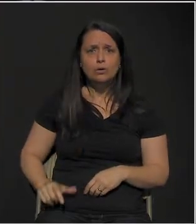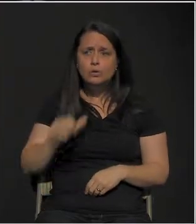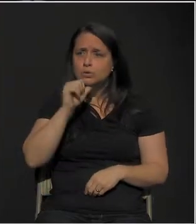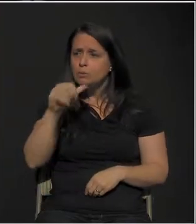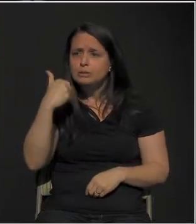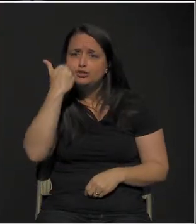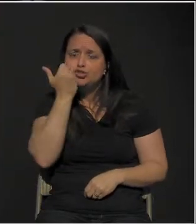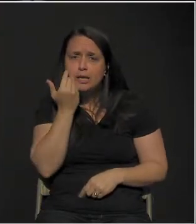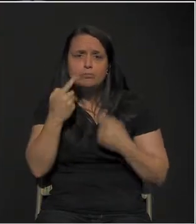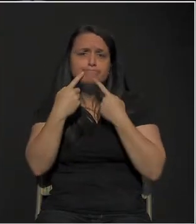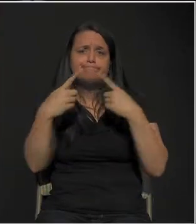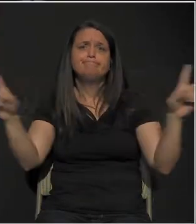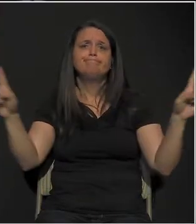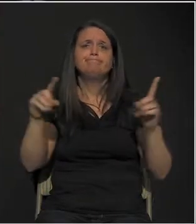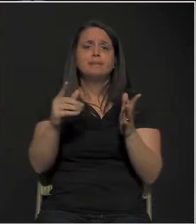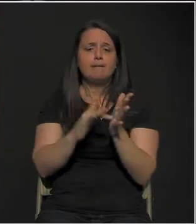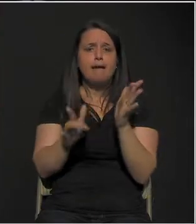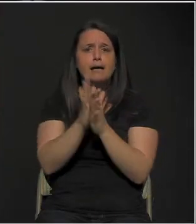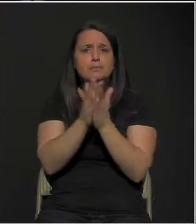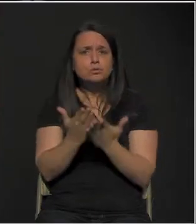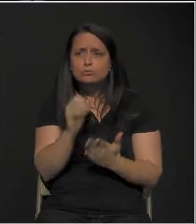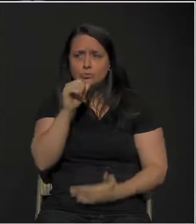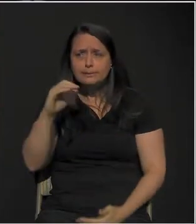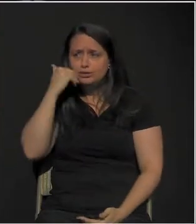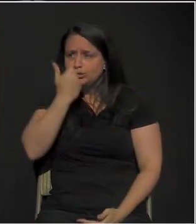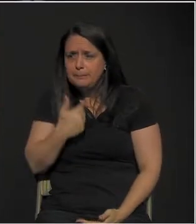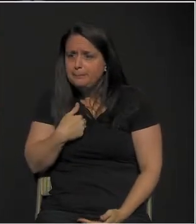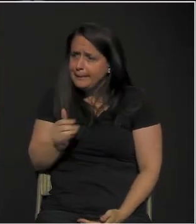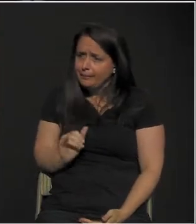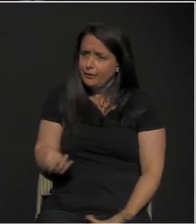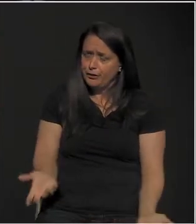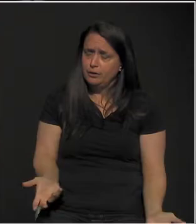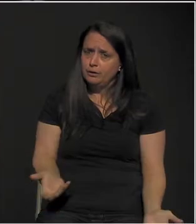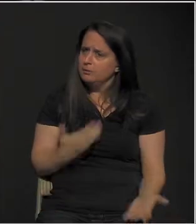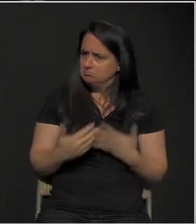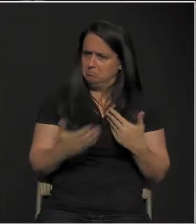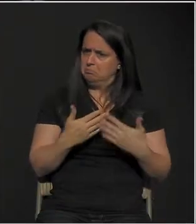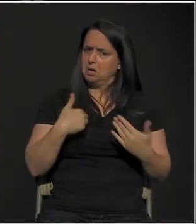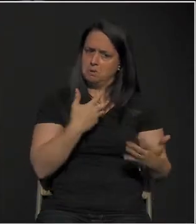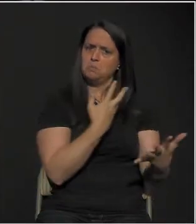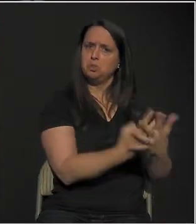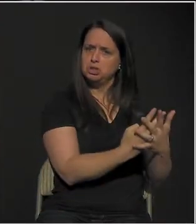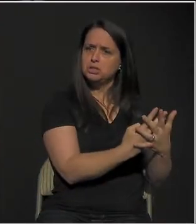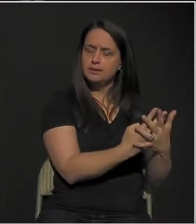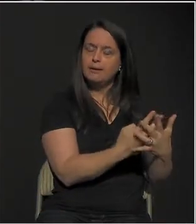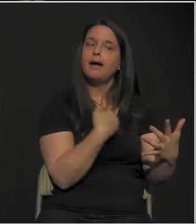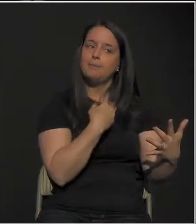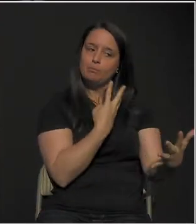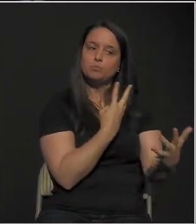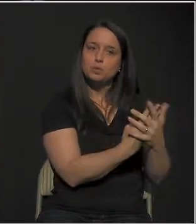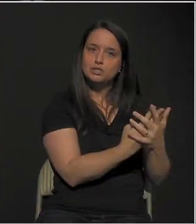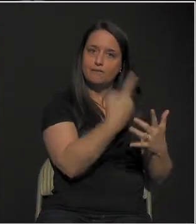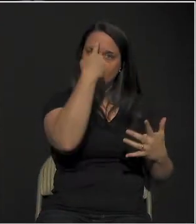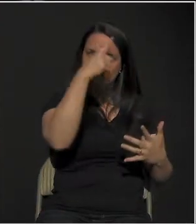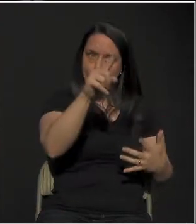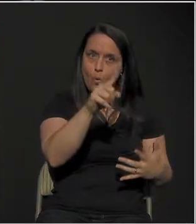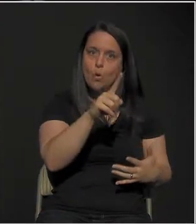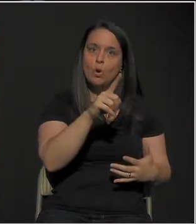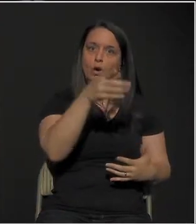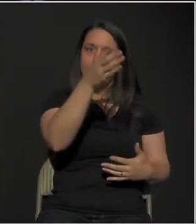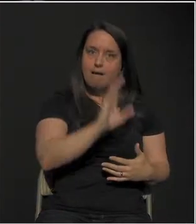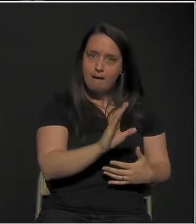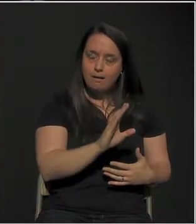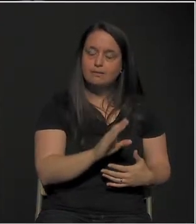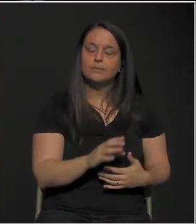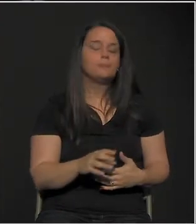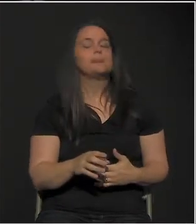gospel. And don't be ashamed of me either. Even though I'm in prison for him. With the